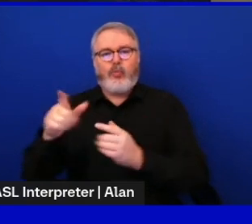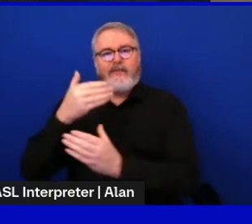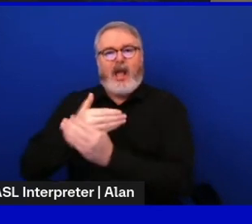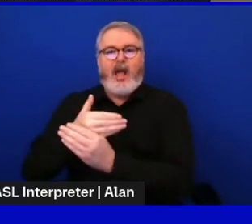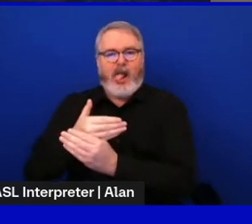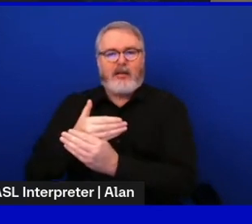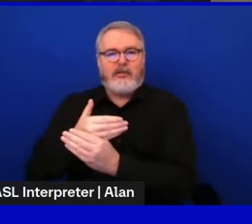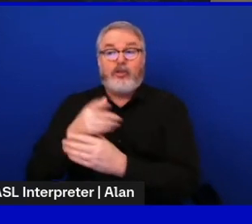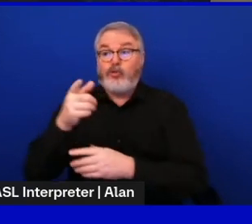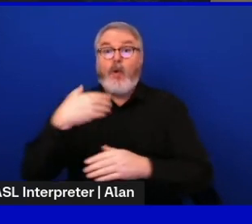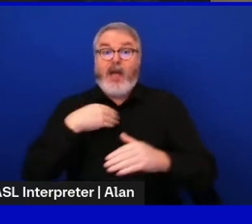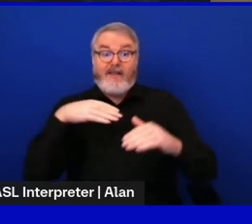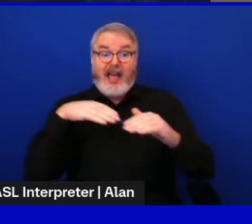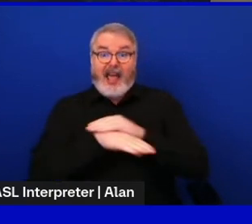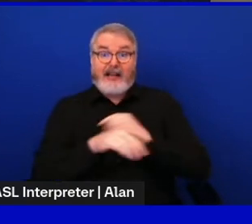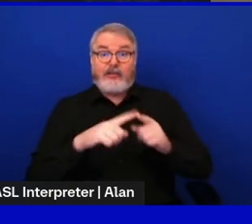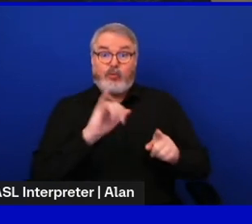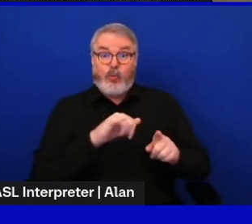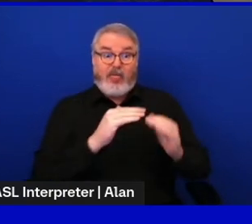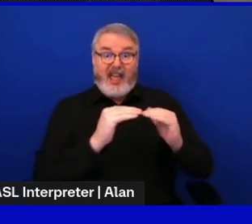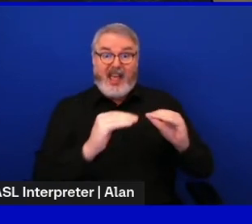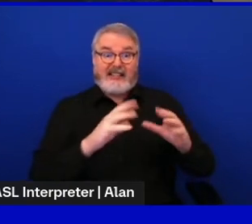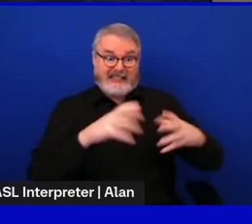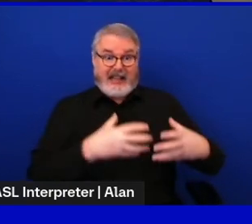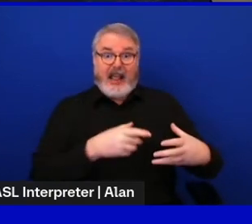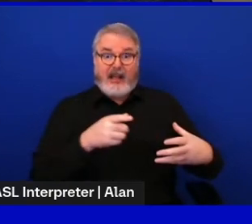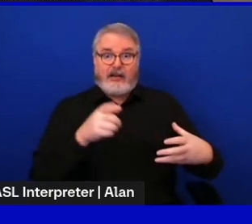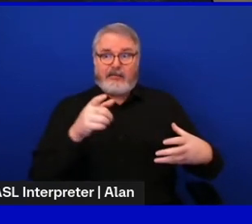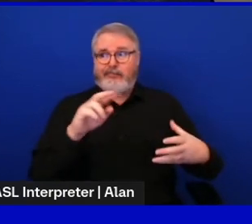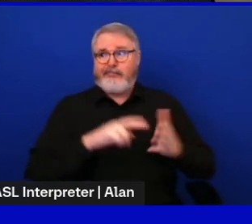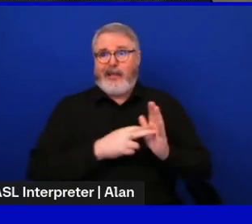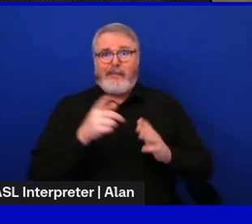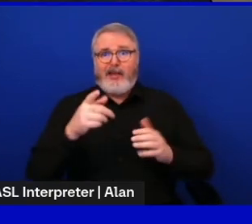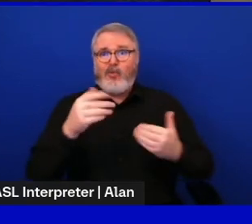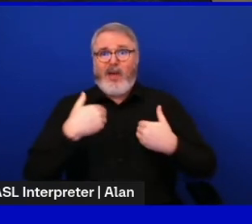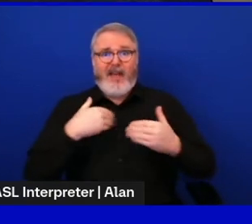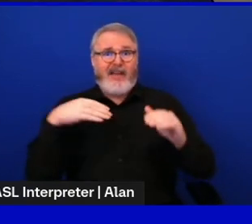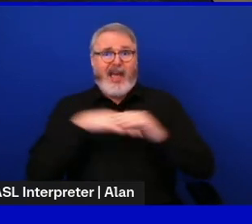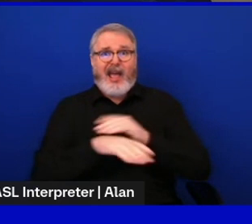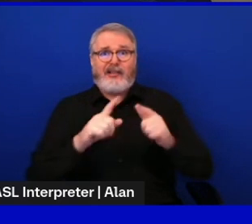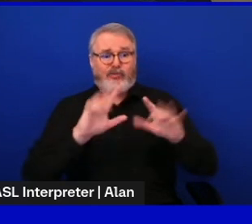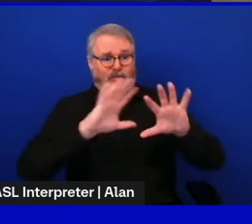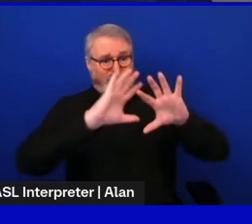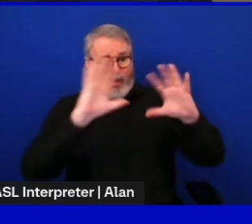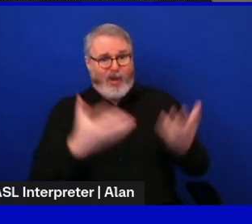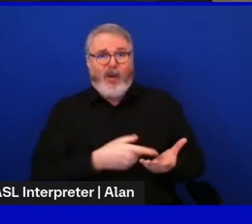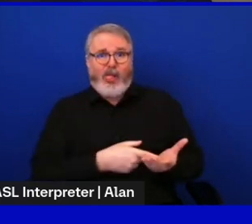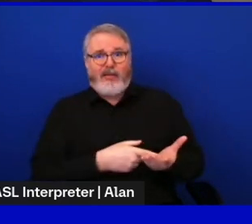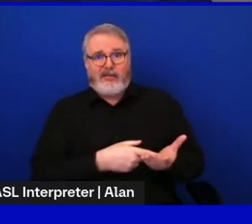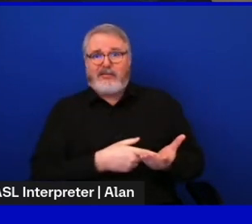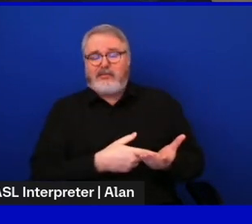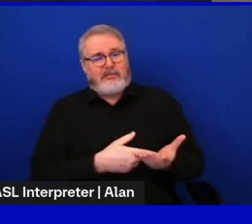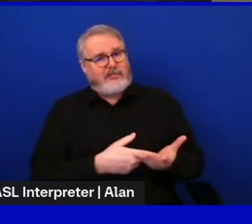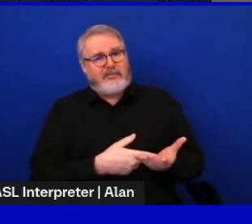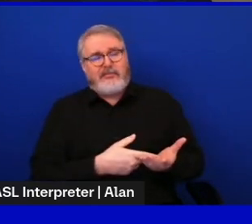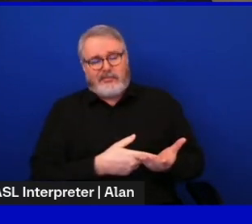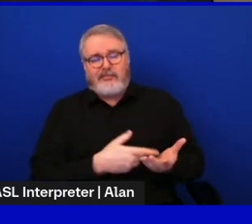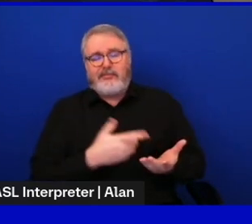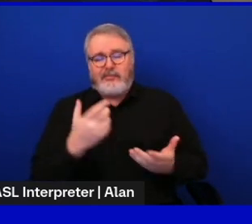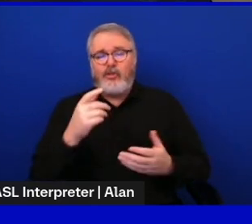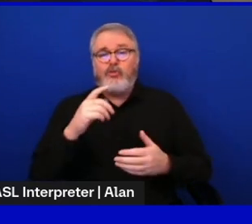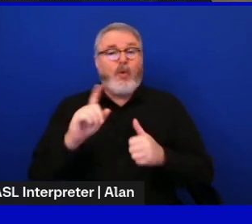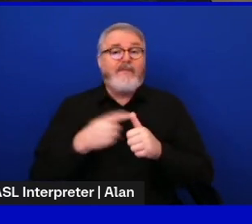state, you literally have keys to the kingdom, basically. So there are a couple of options. What you can do here is, so the first one